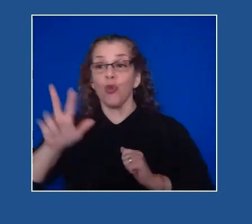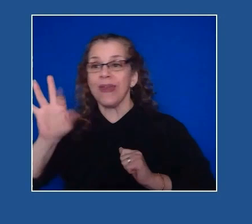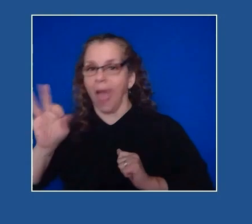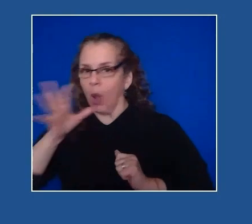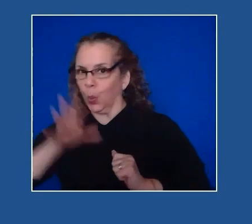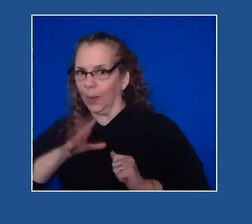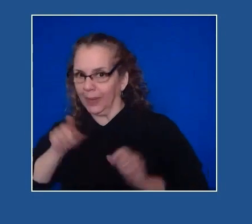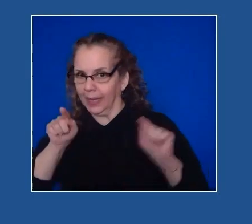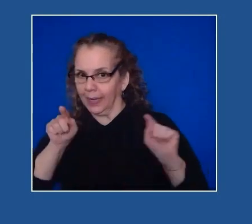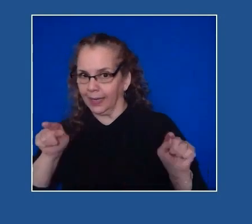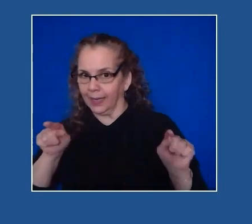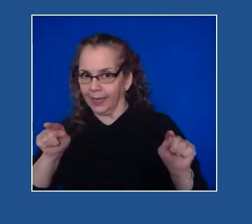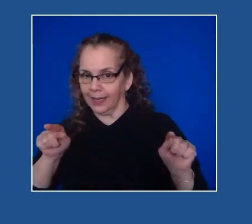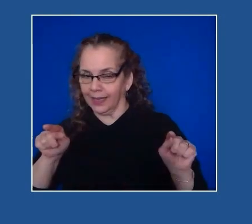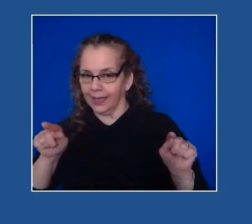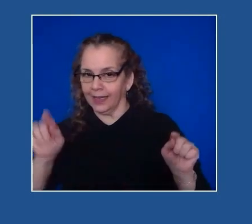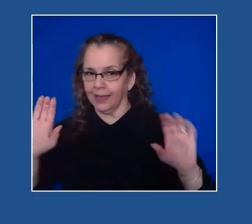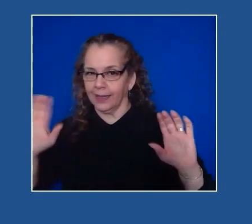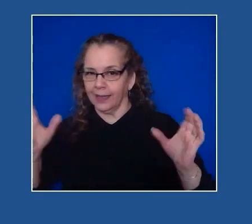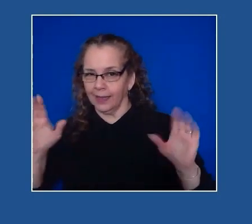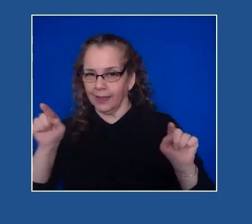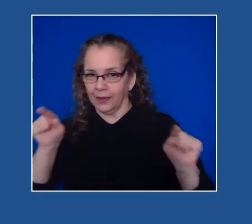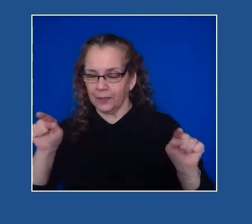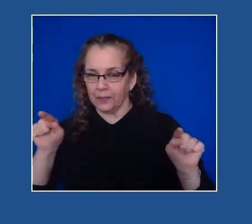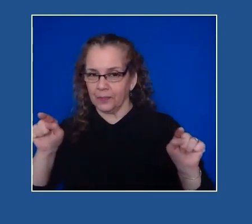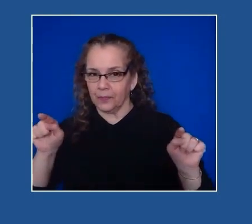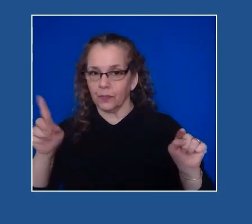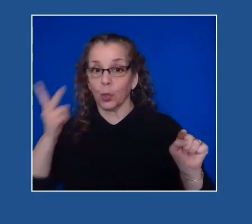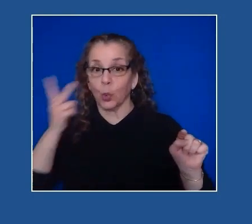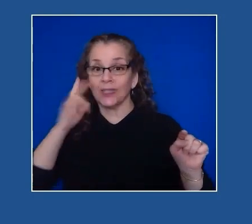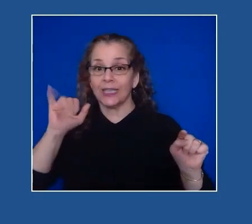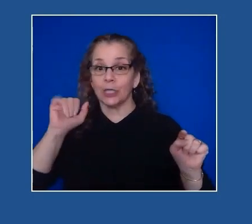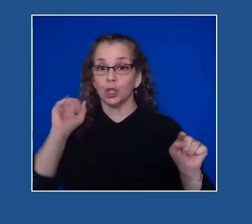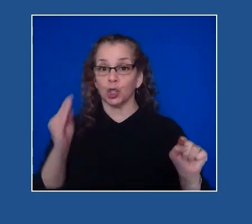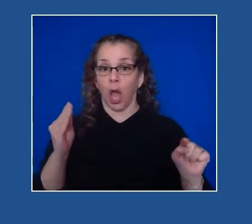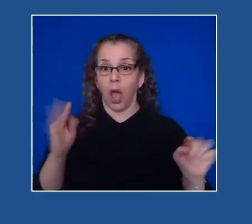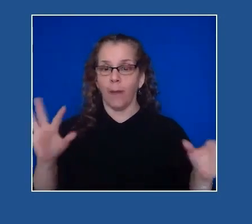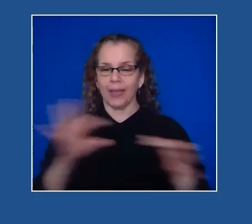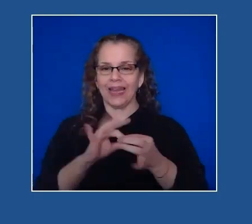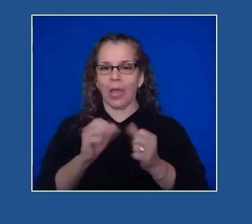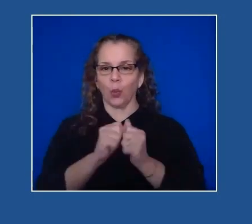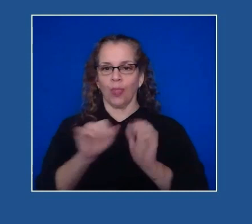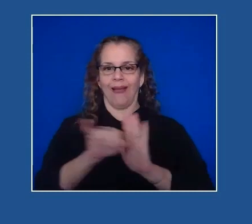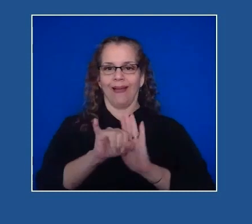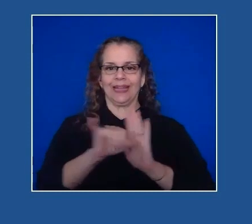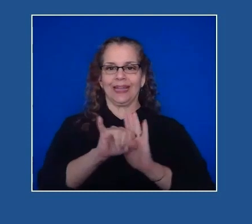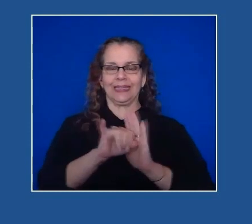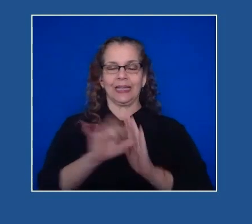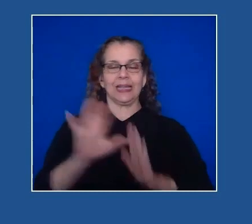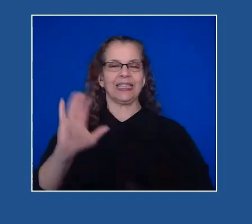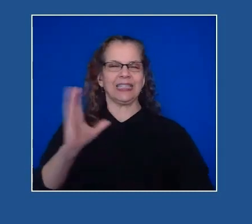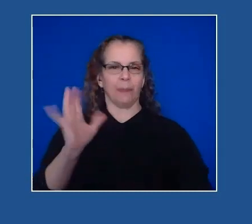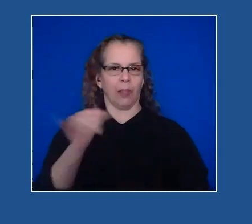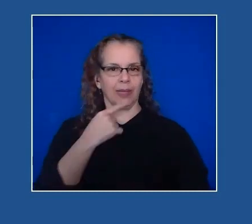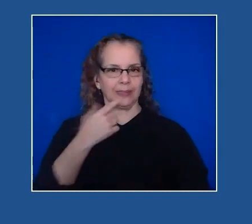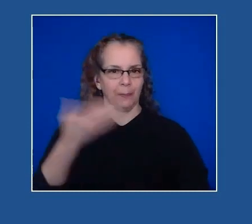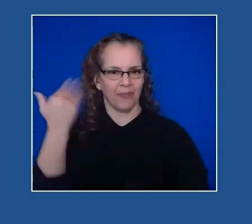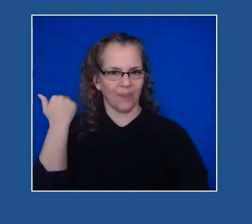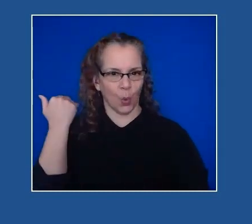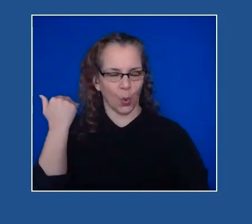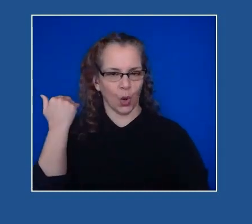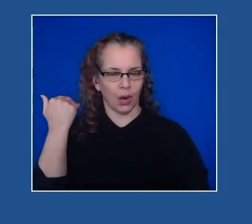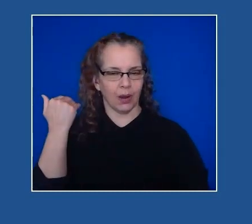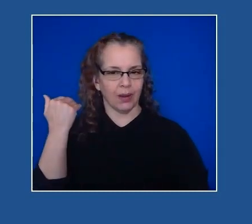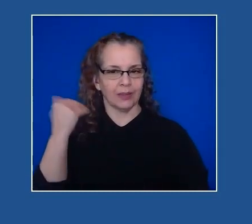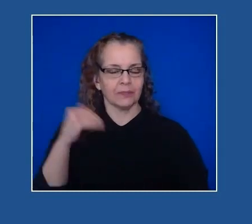you look at the congruence of their job with their identity, it's similar to what I said before with the scoping